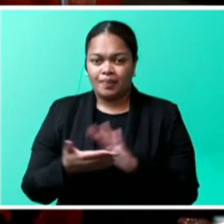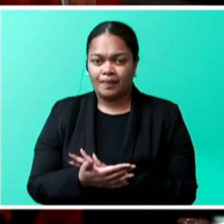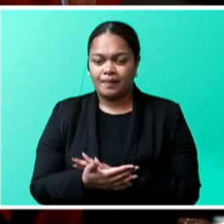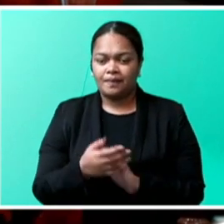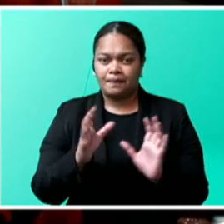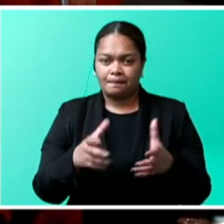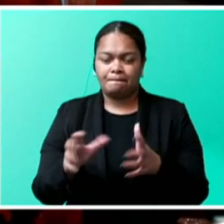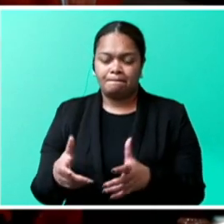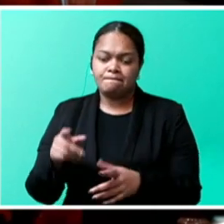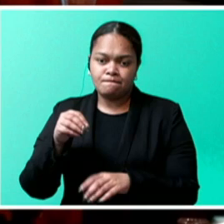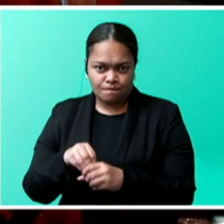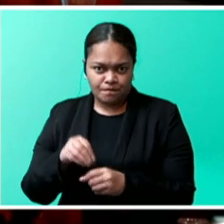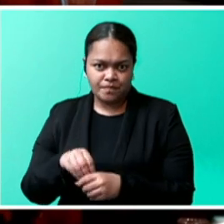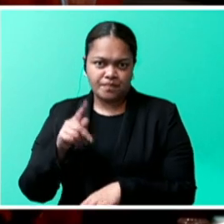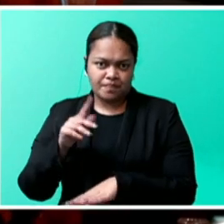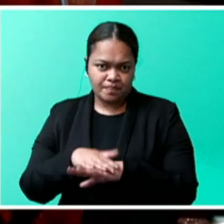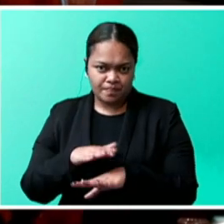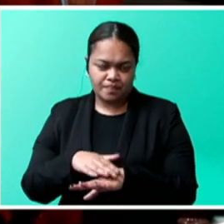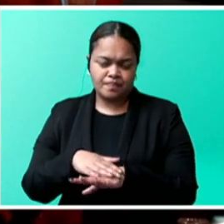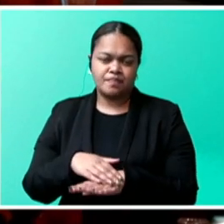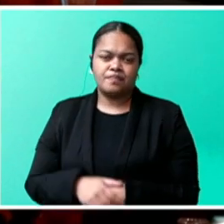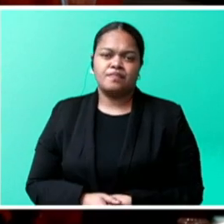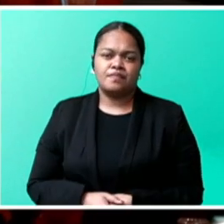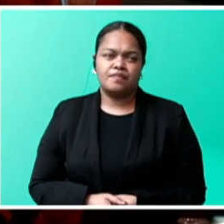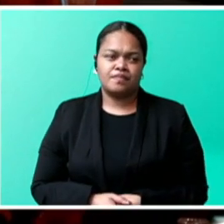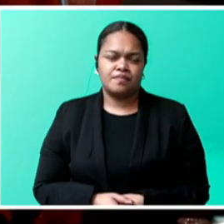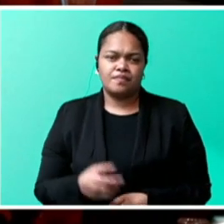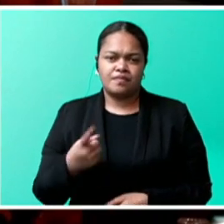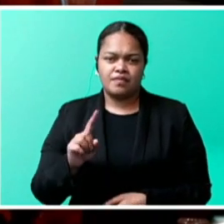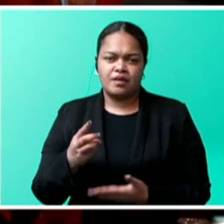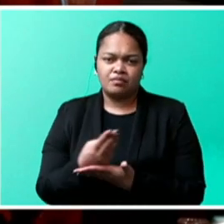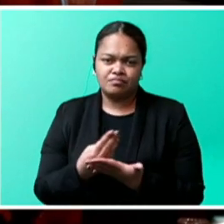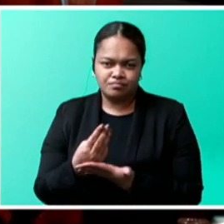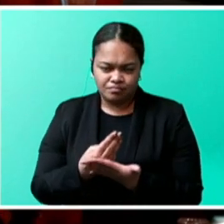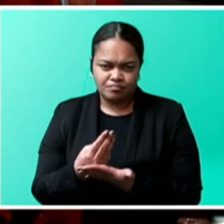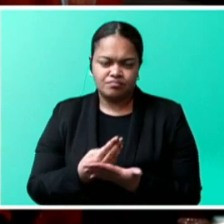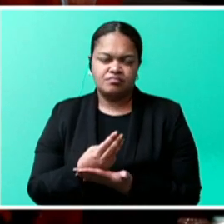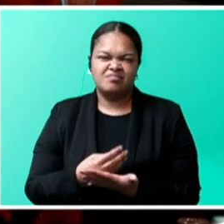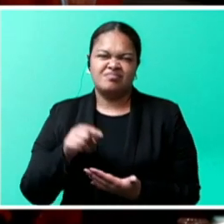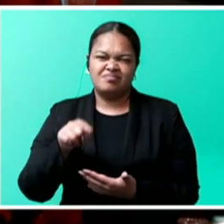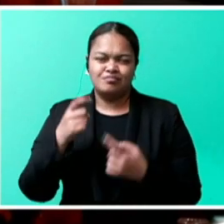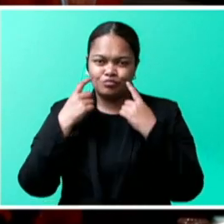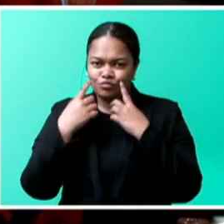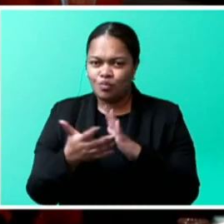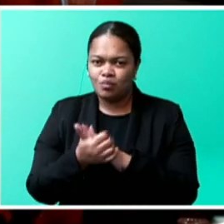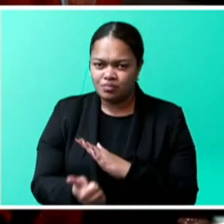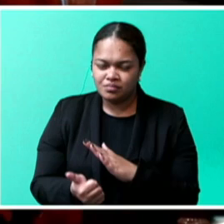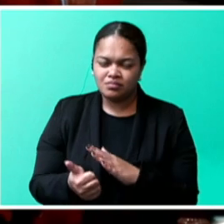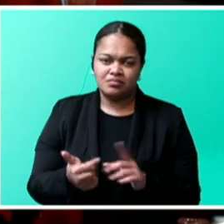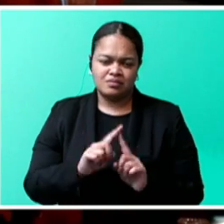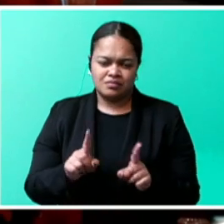including Kiribati, Niue, and the Marshall Islands, were able to participate and showcase their unique cultural